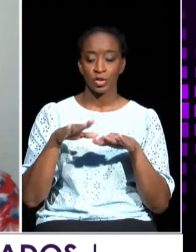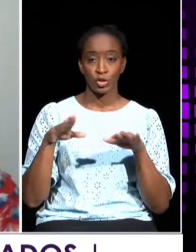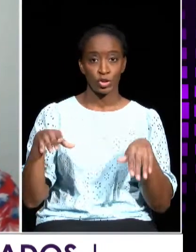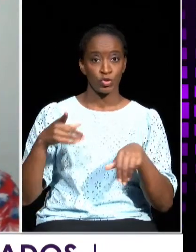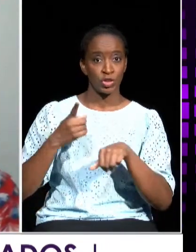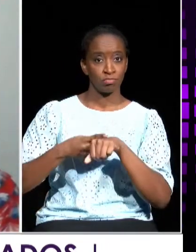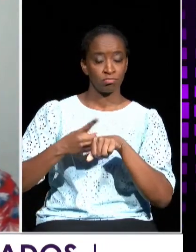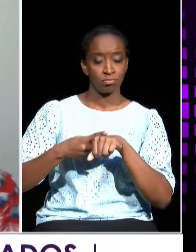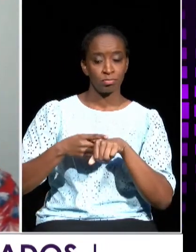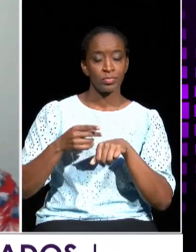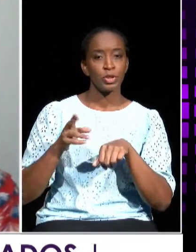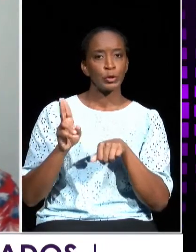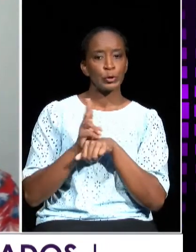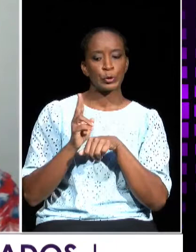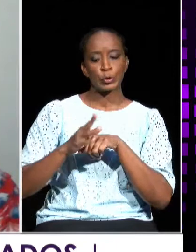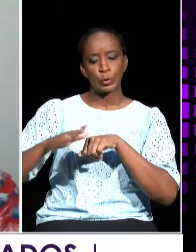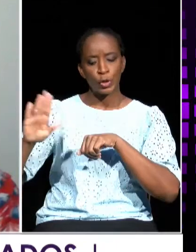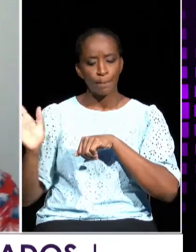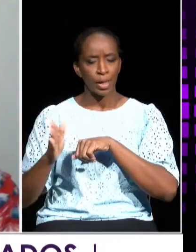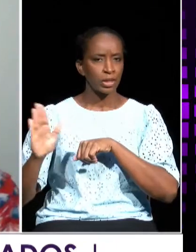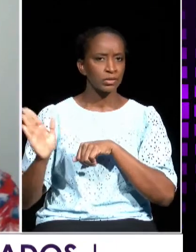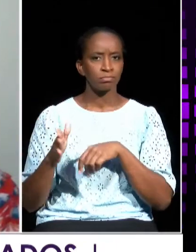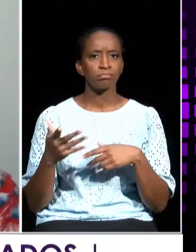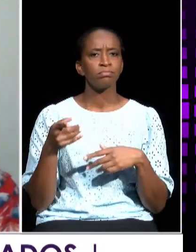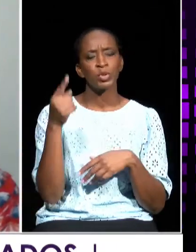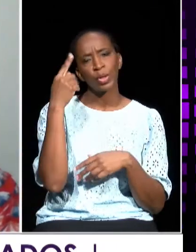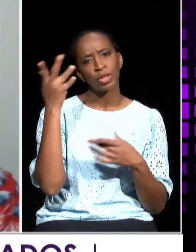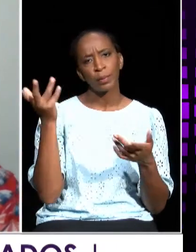children, especially if we're trying to get them away from violence?